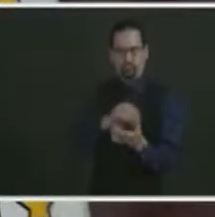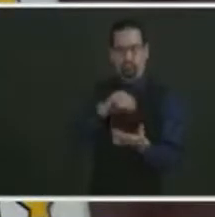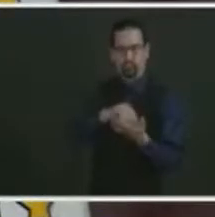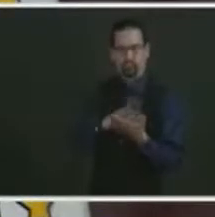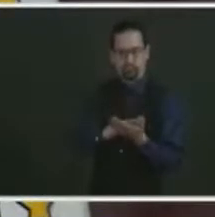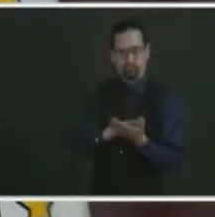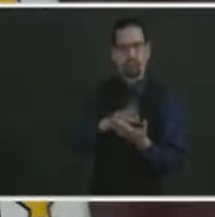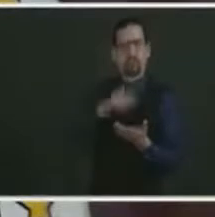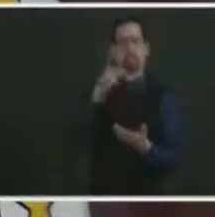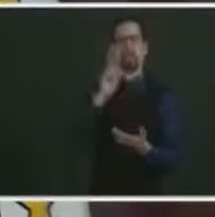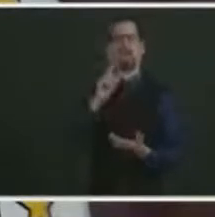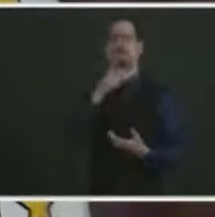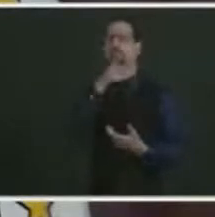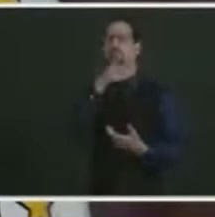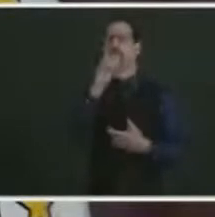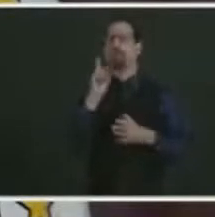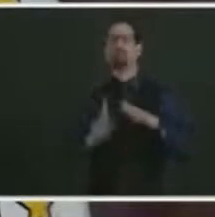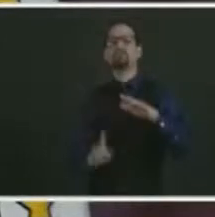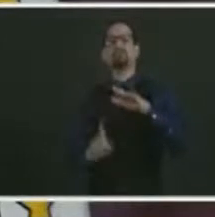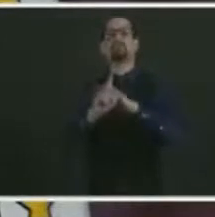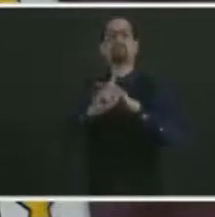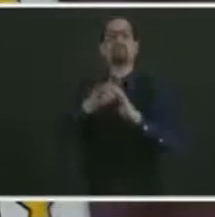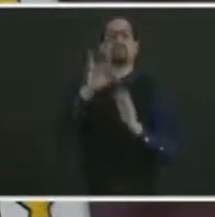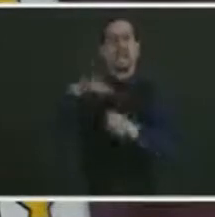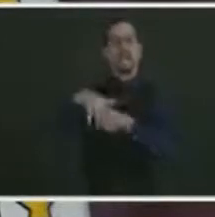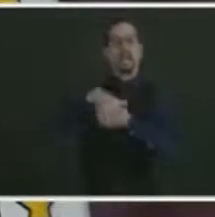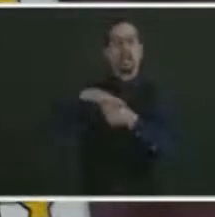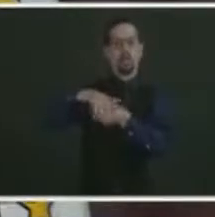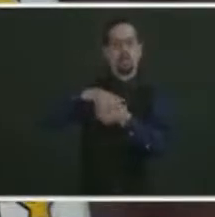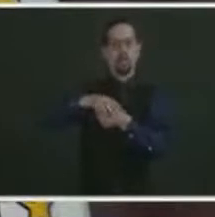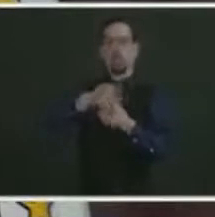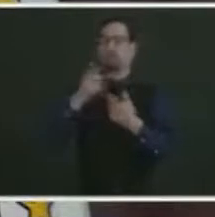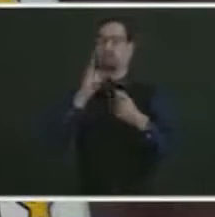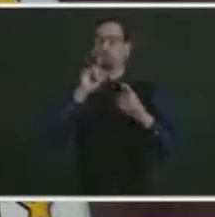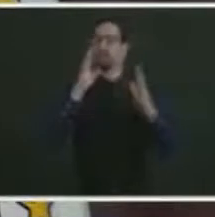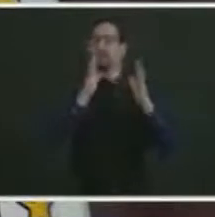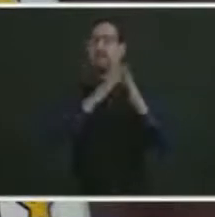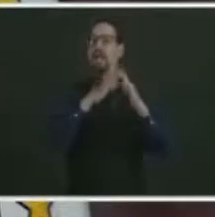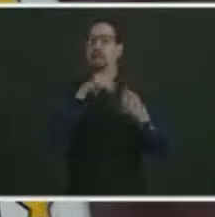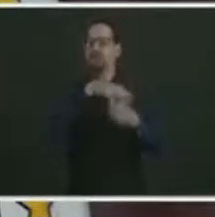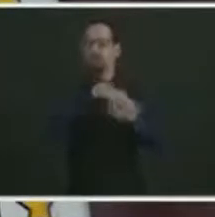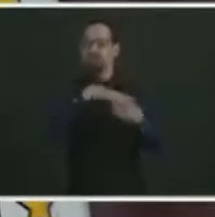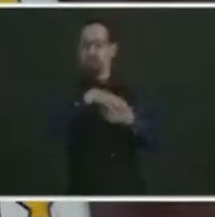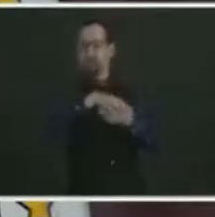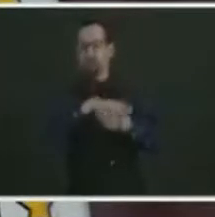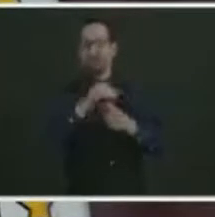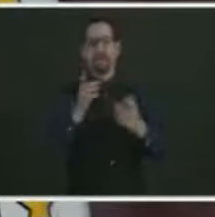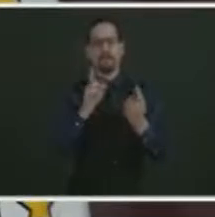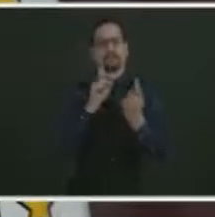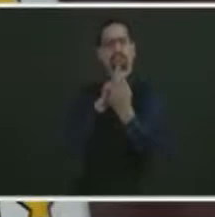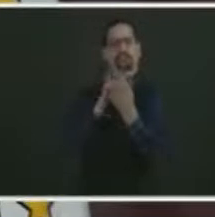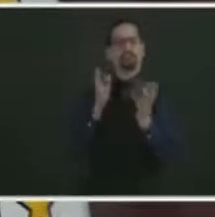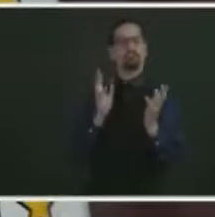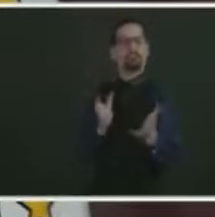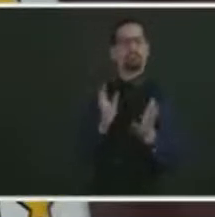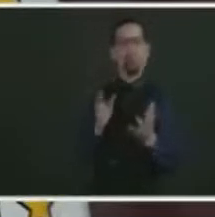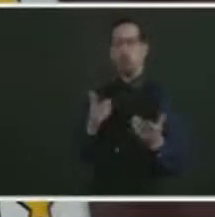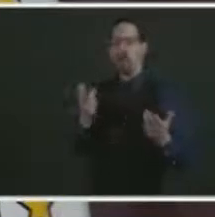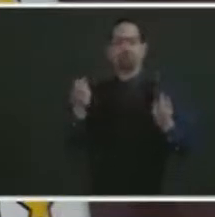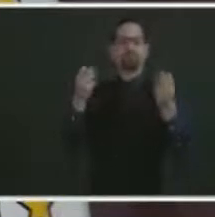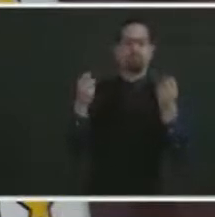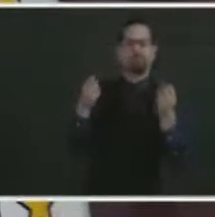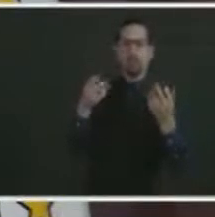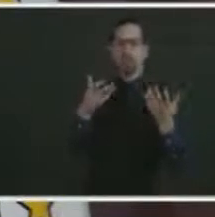been. So, but it will not track the people who you have been in contact with.